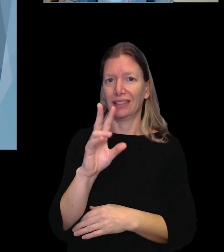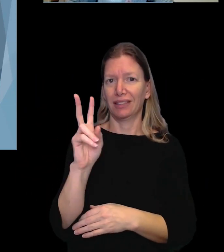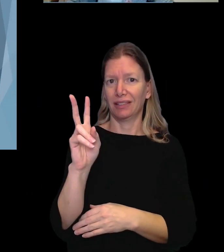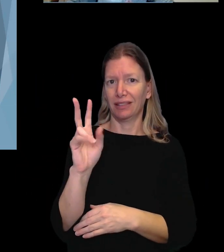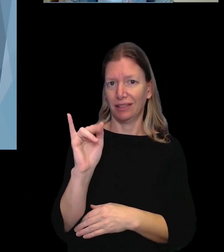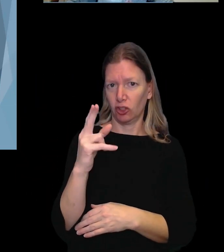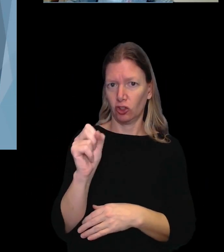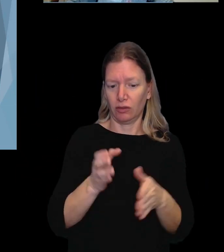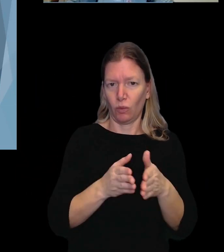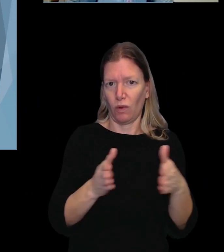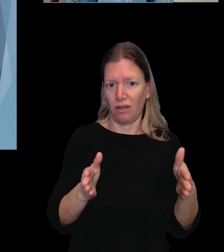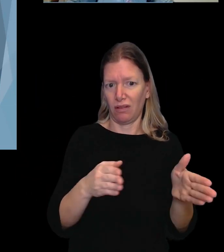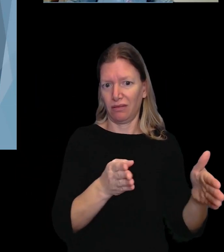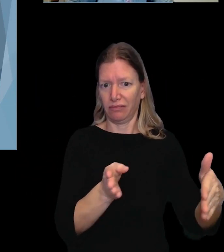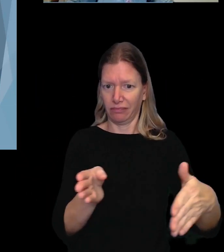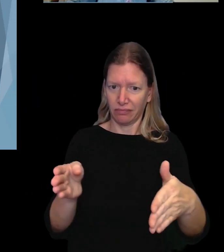36 inches wide.